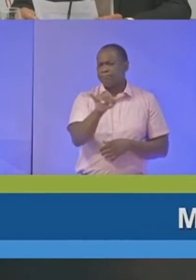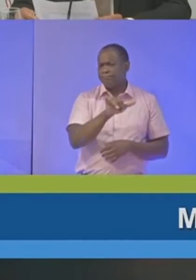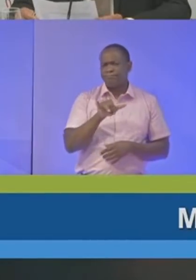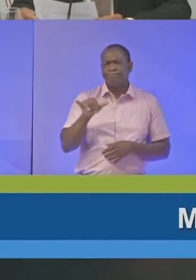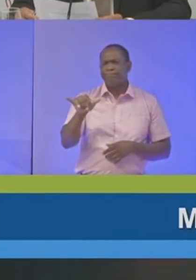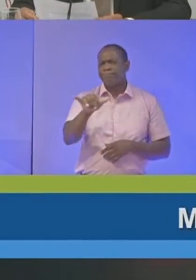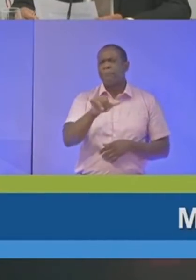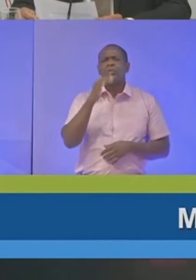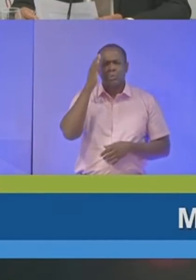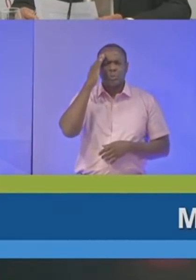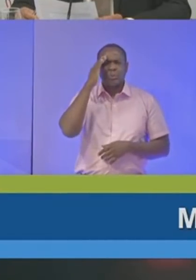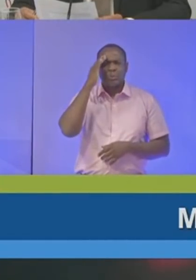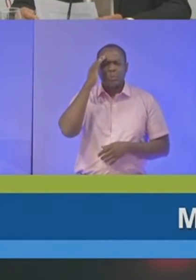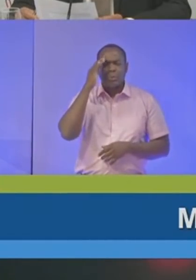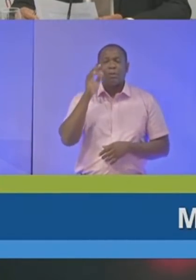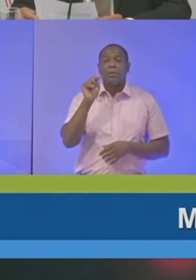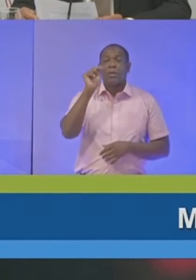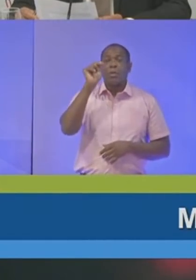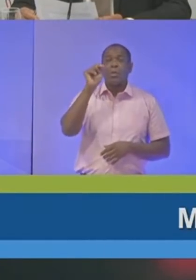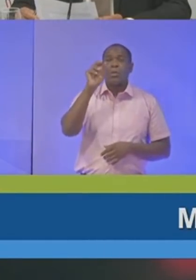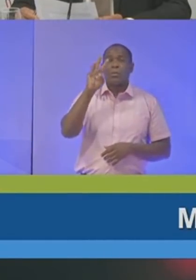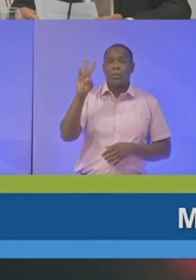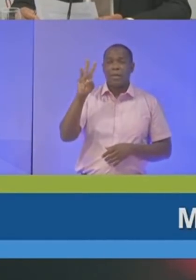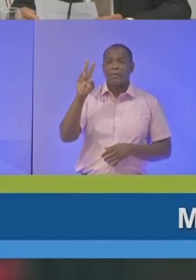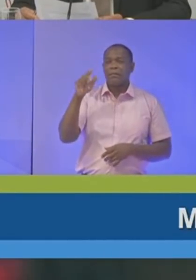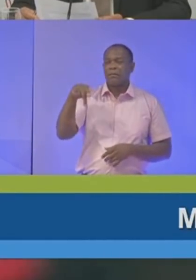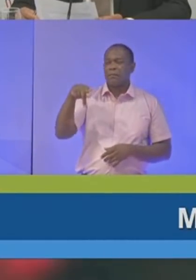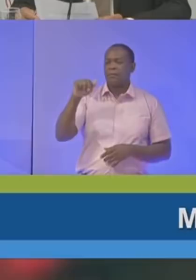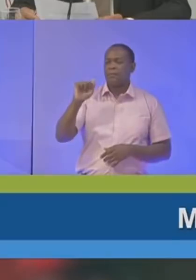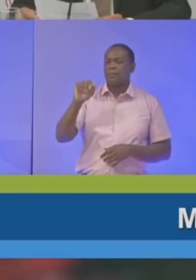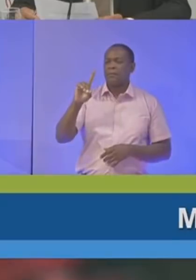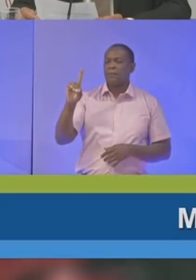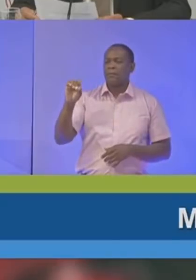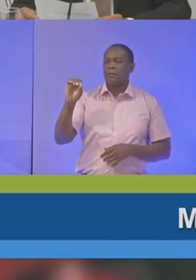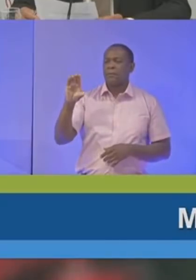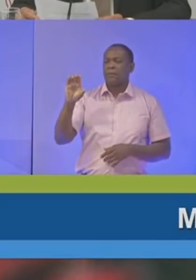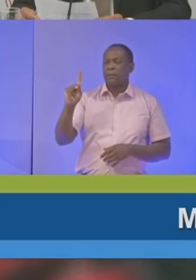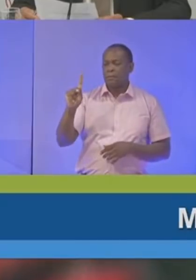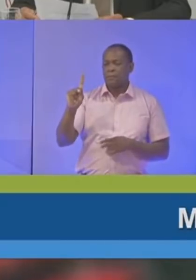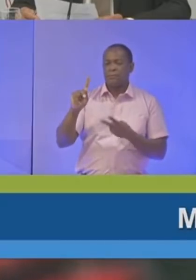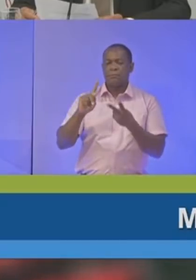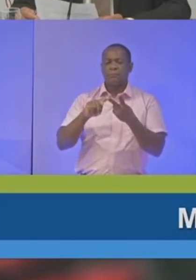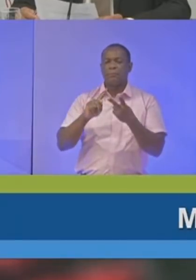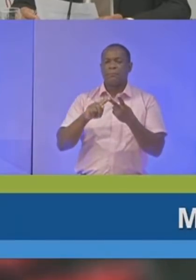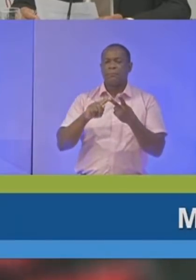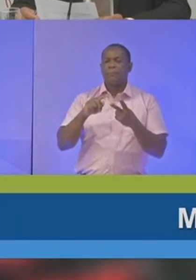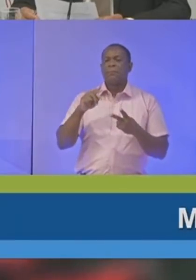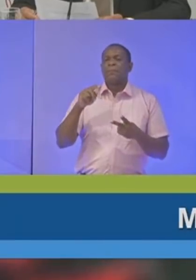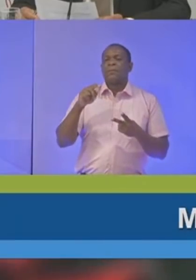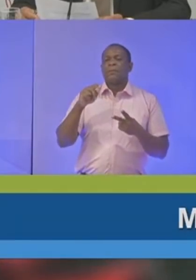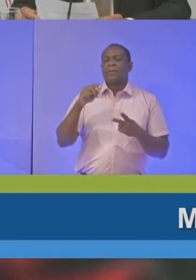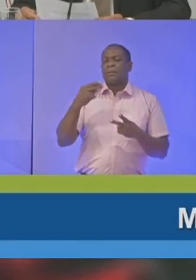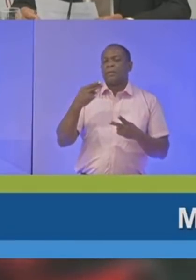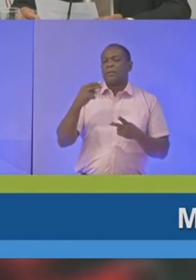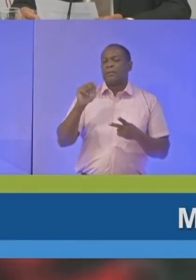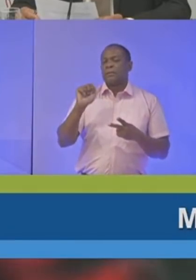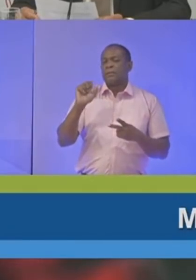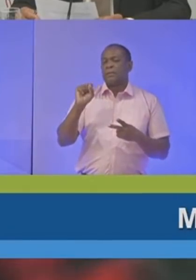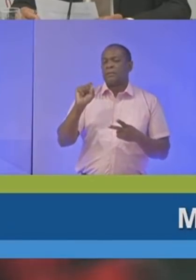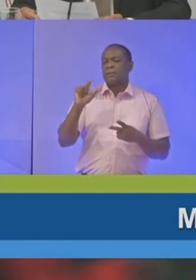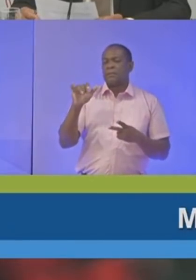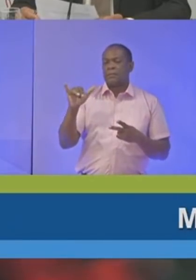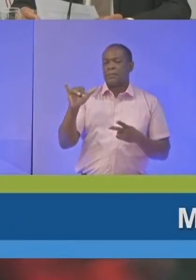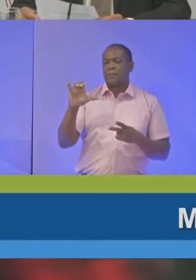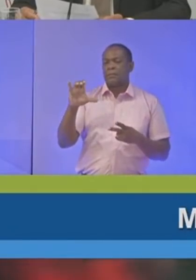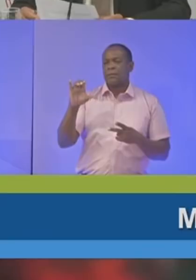On the northwest, the Paddock, Hazley Crawford Stadium, ERHA, Sangre Grande Civic Center,